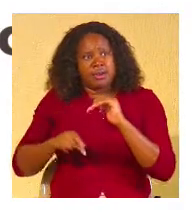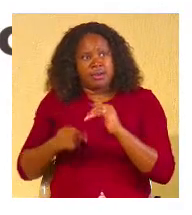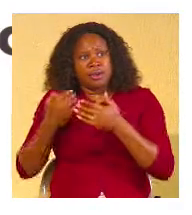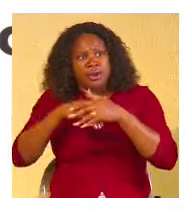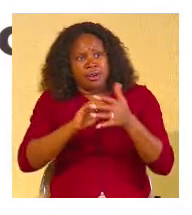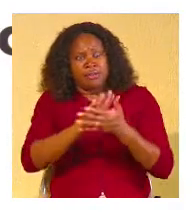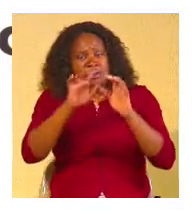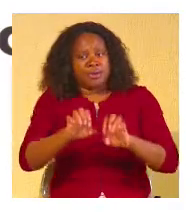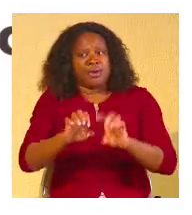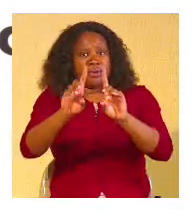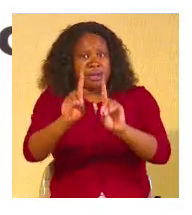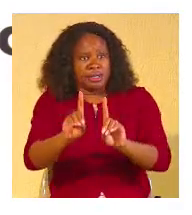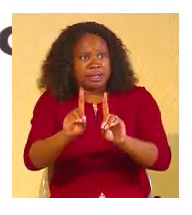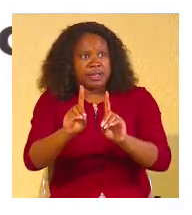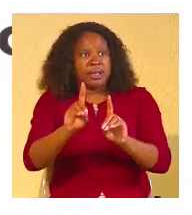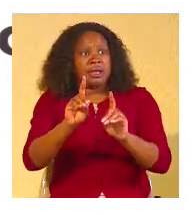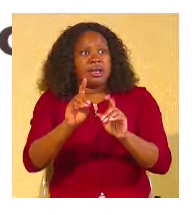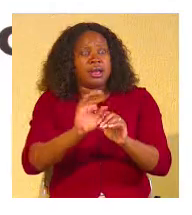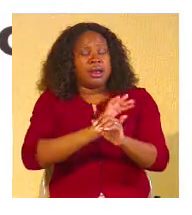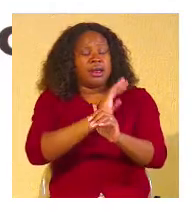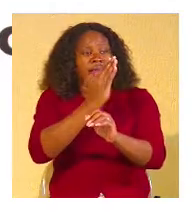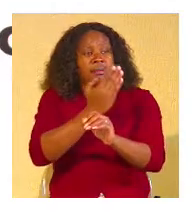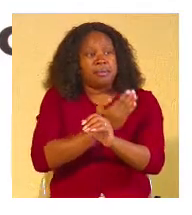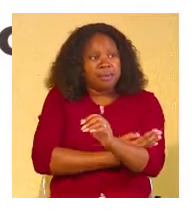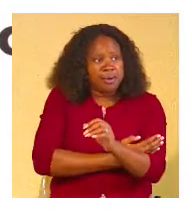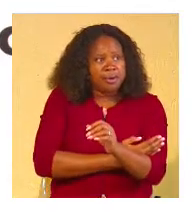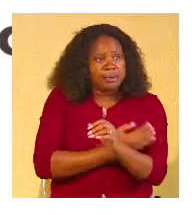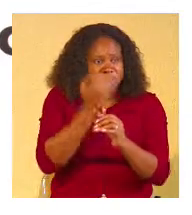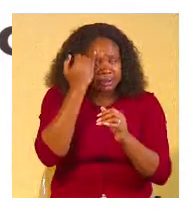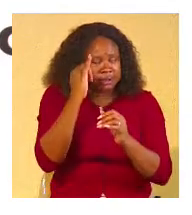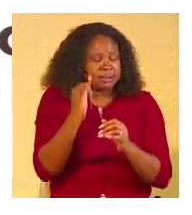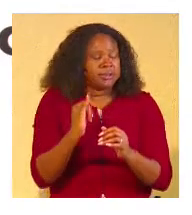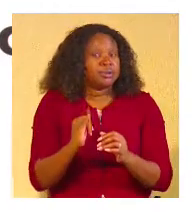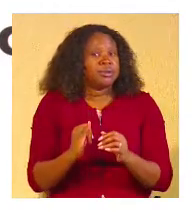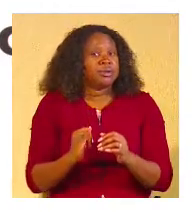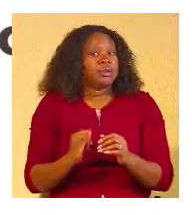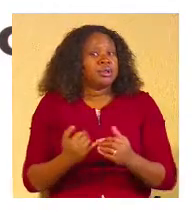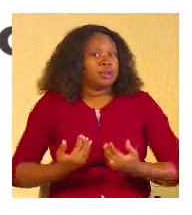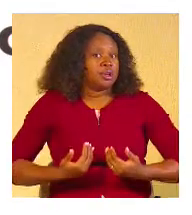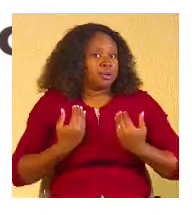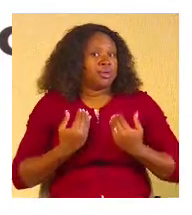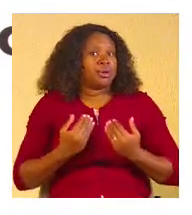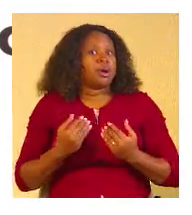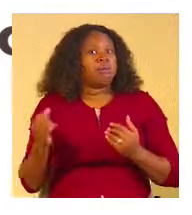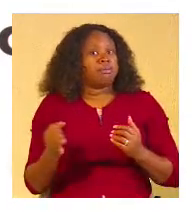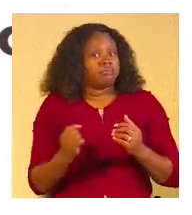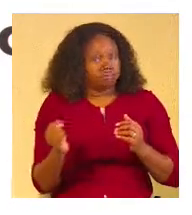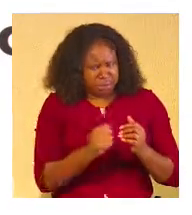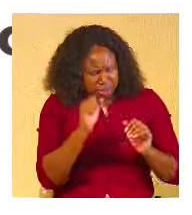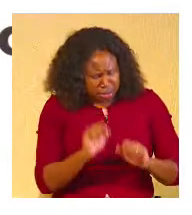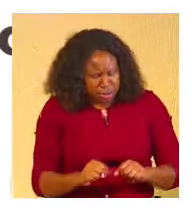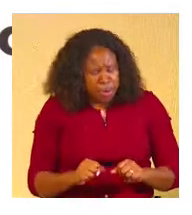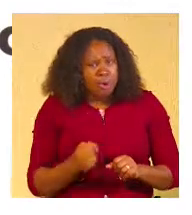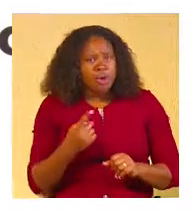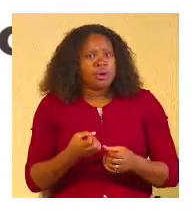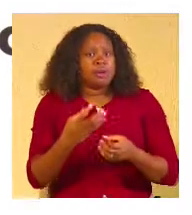in education and empowerment initiatives to ensure that the youth are employable, or to give them